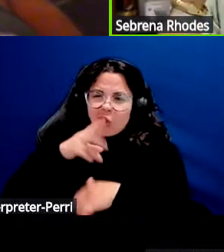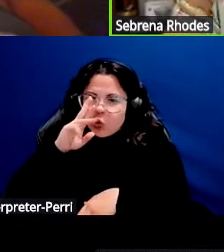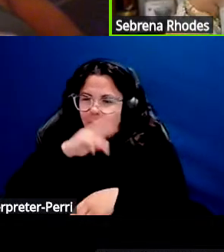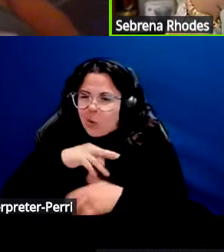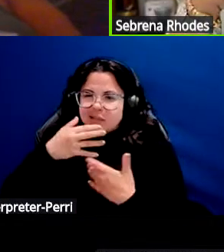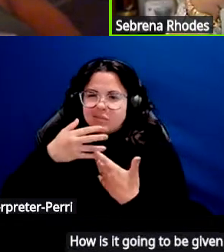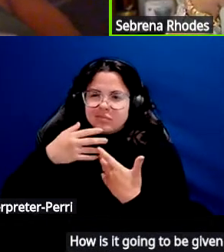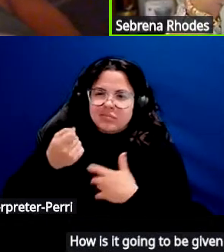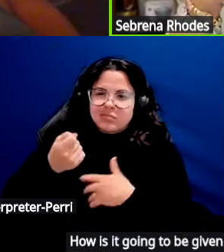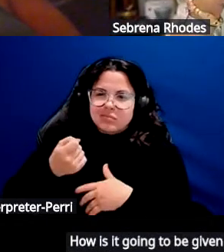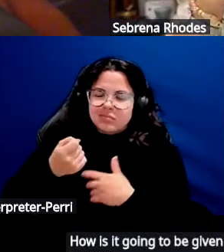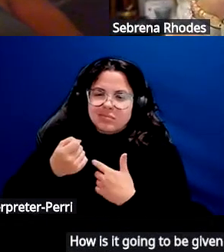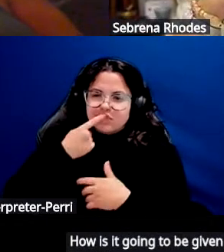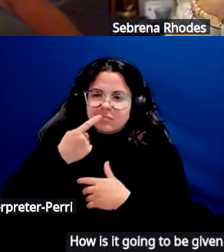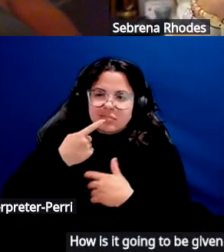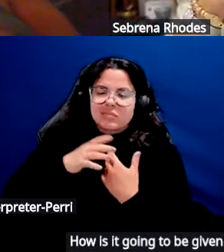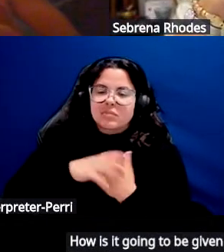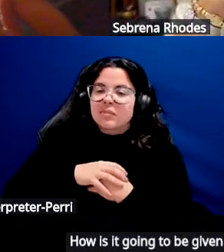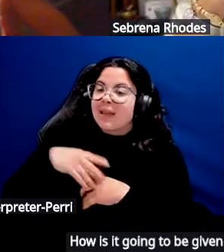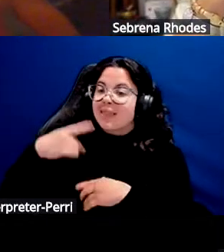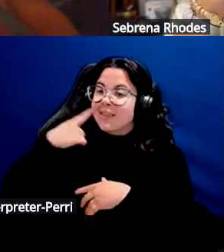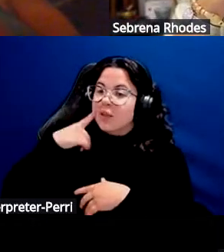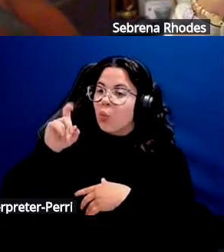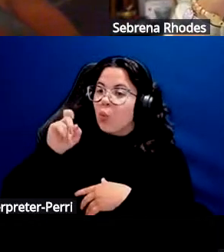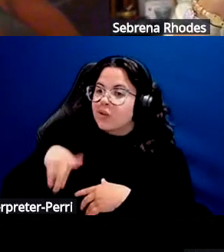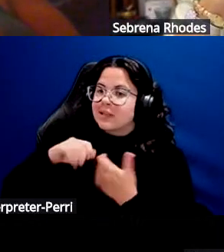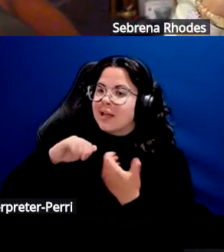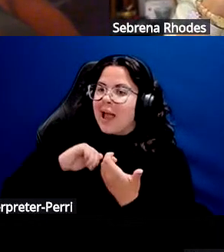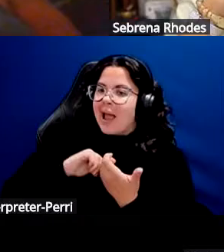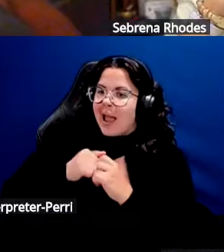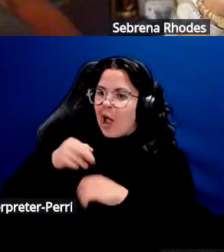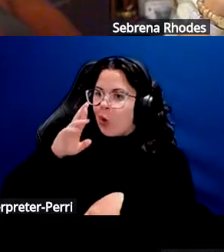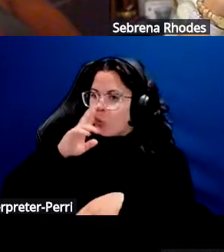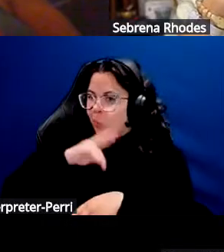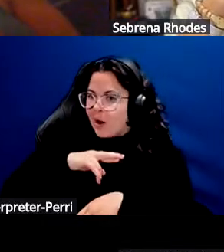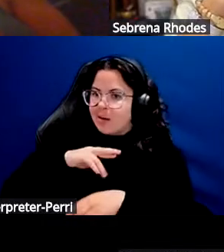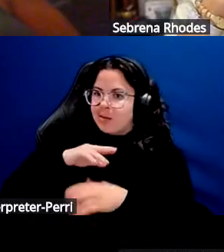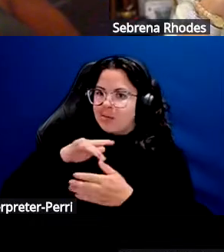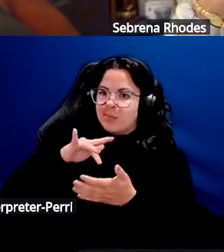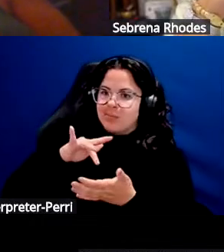control? Yeah, I think the question is how rat birth control is administered.